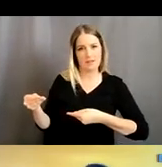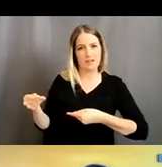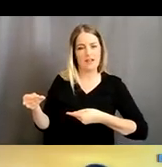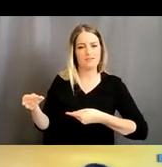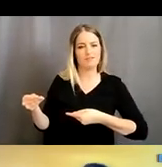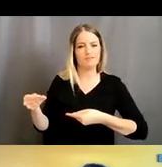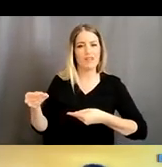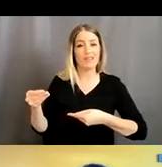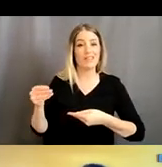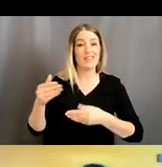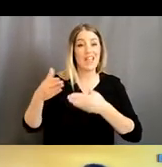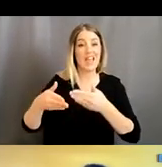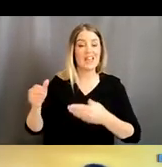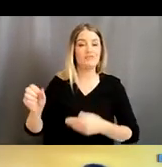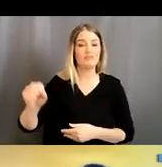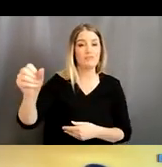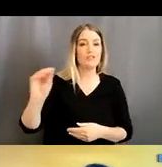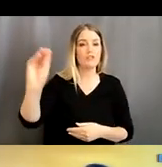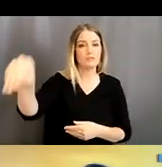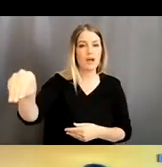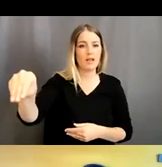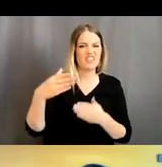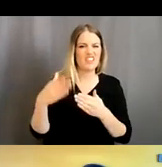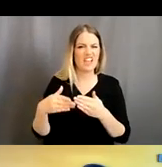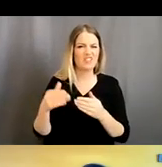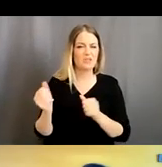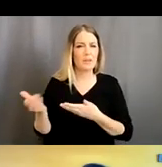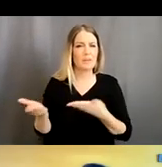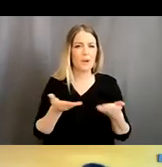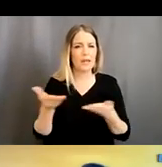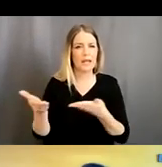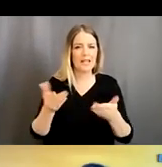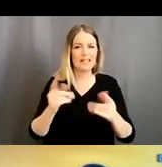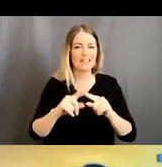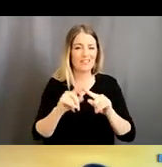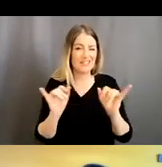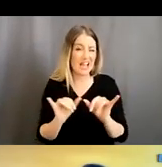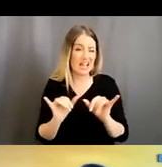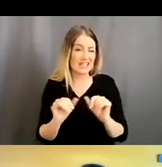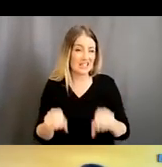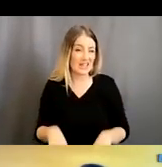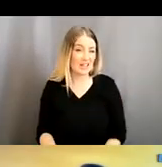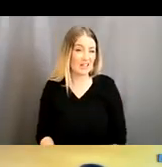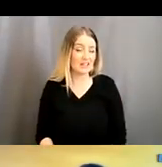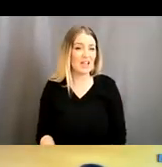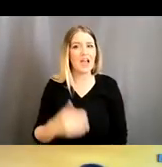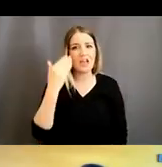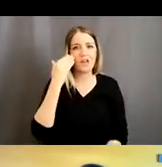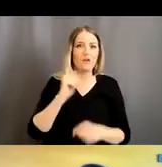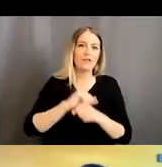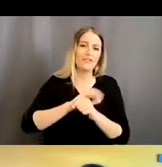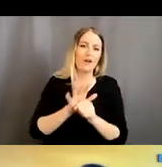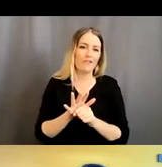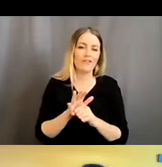so that you're able to bring some of that with you in different sizes. And I know with COVID,